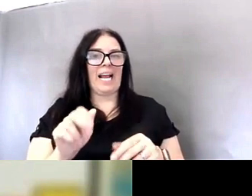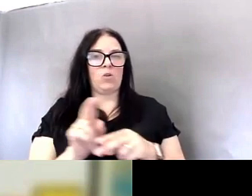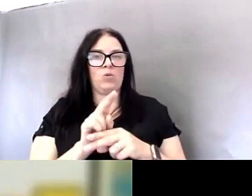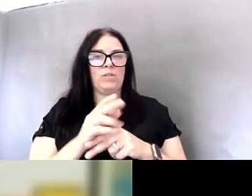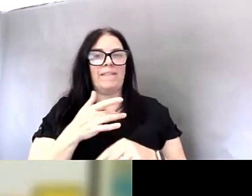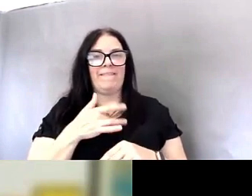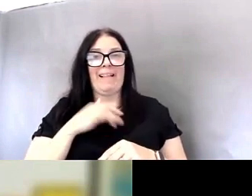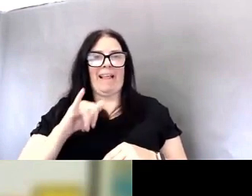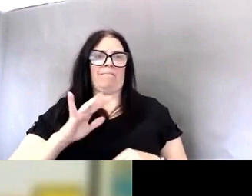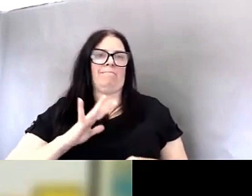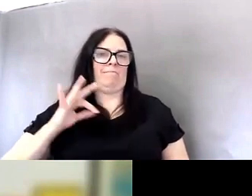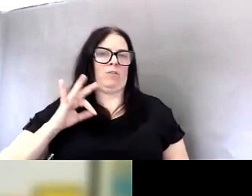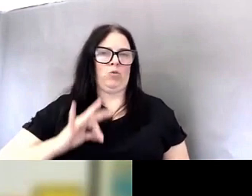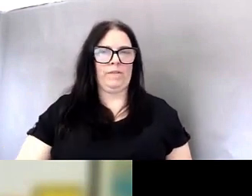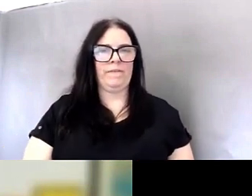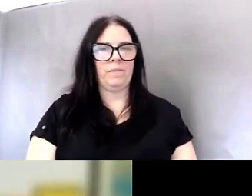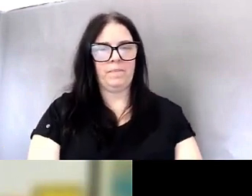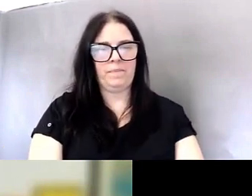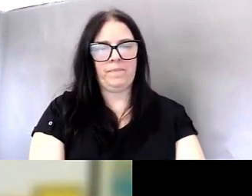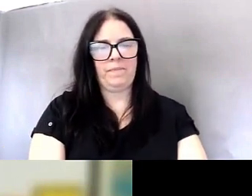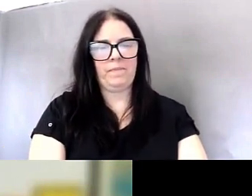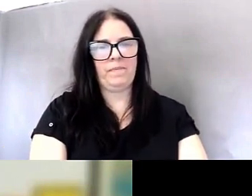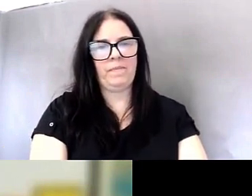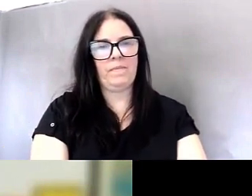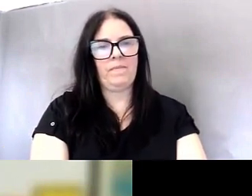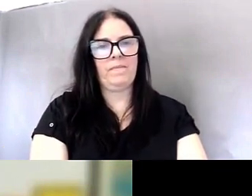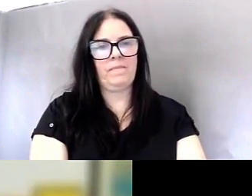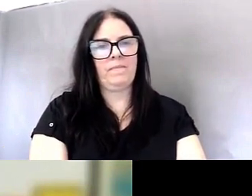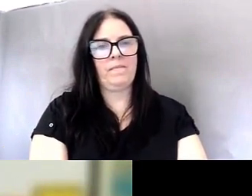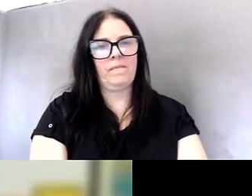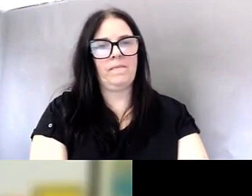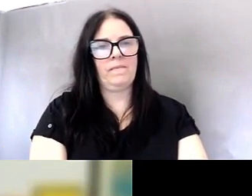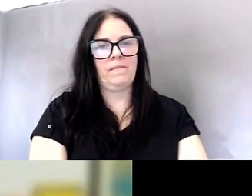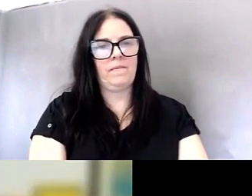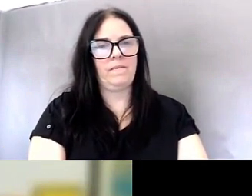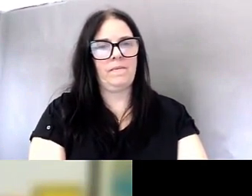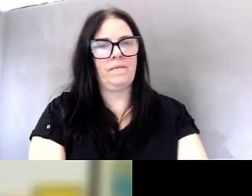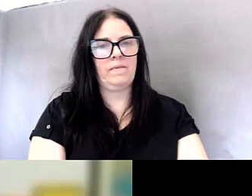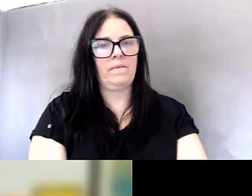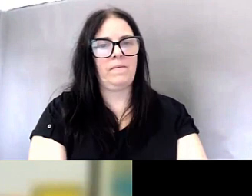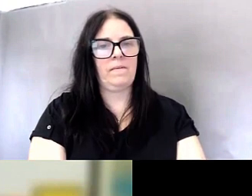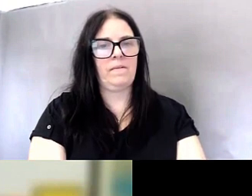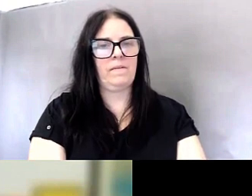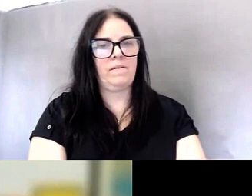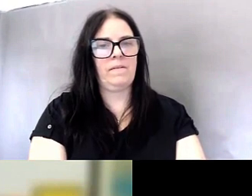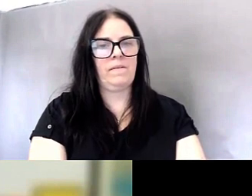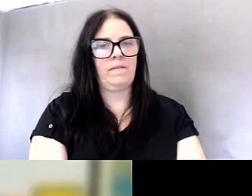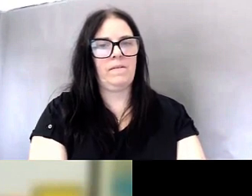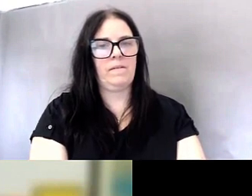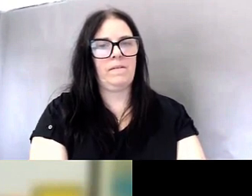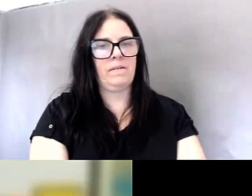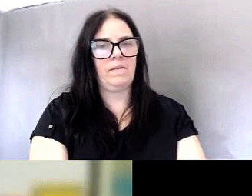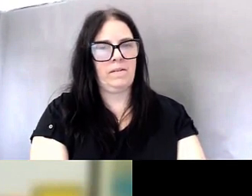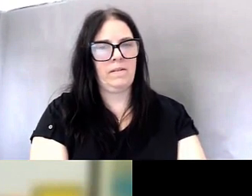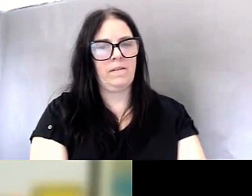very useful. So there's a few others that Monica we have